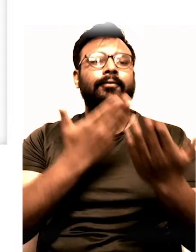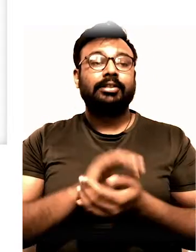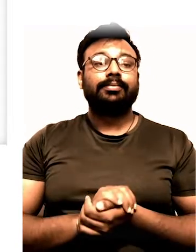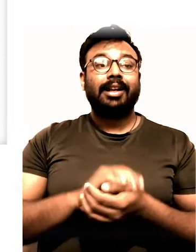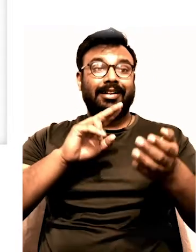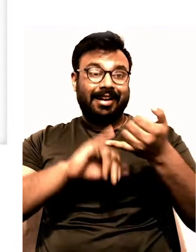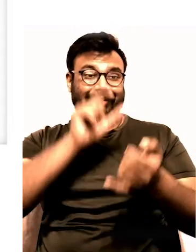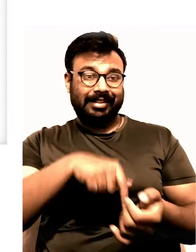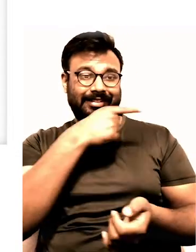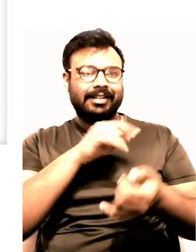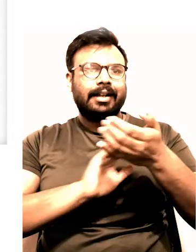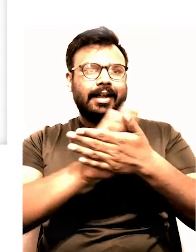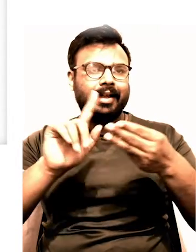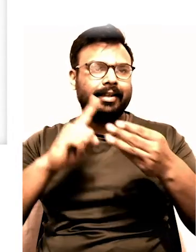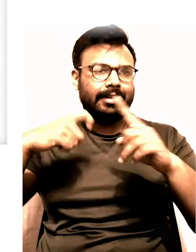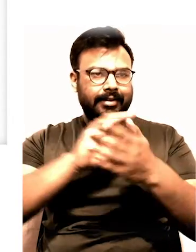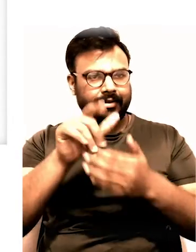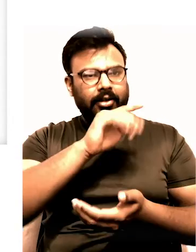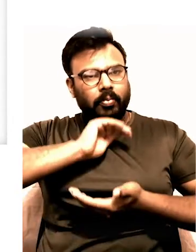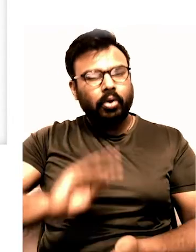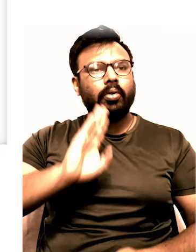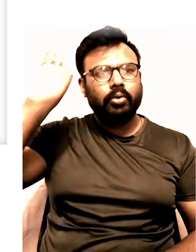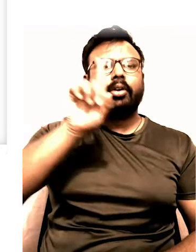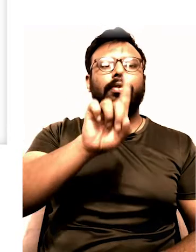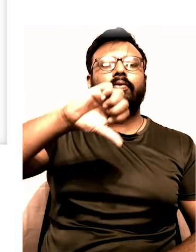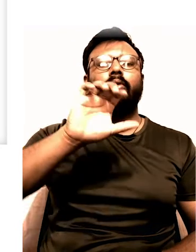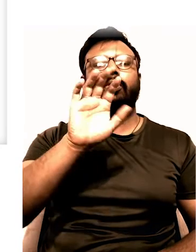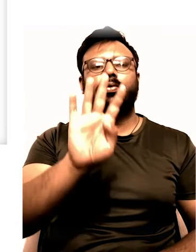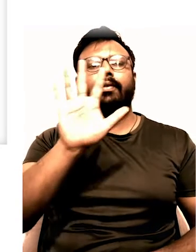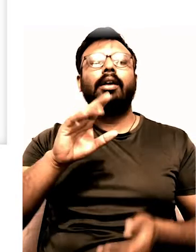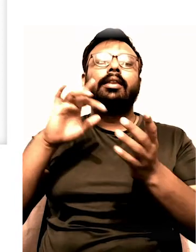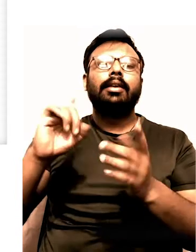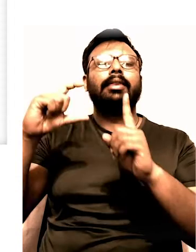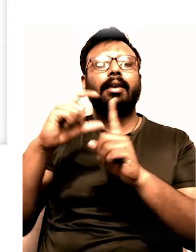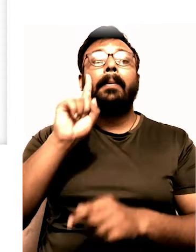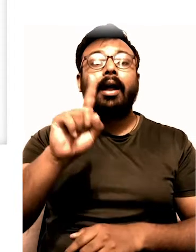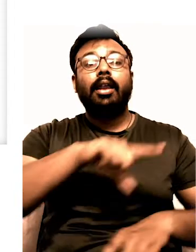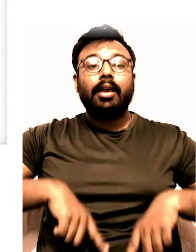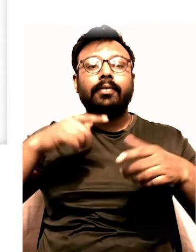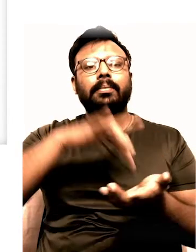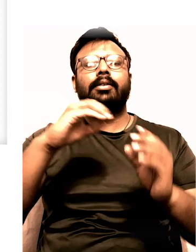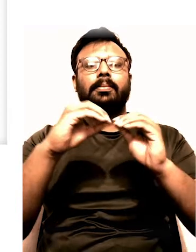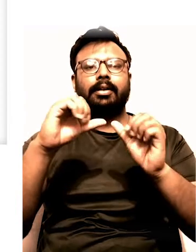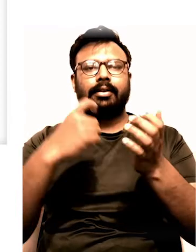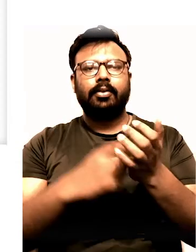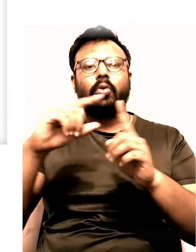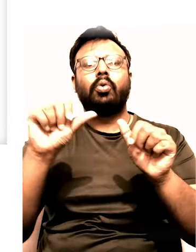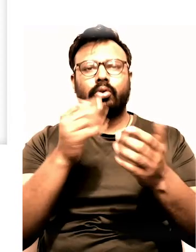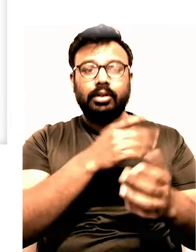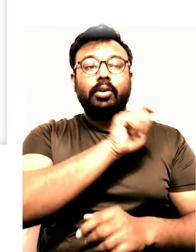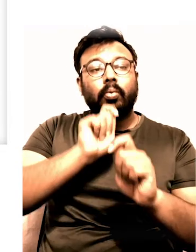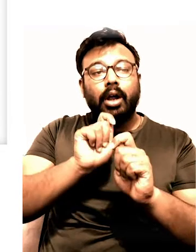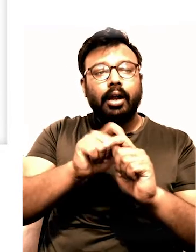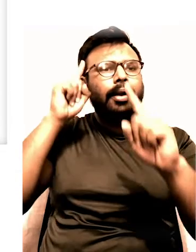image, address themes of displacement, belonging, and ideas of femininity. The story of